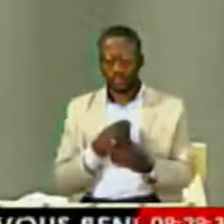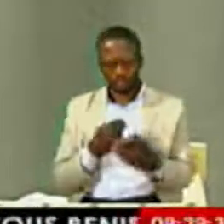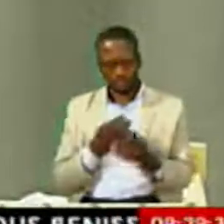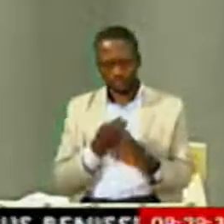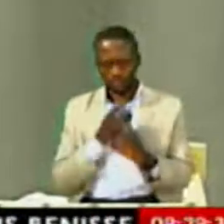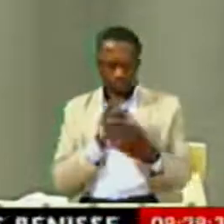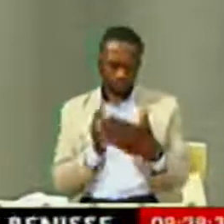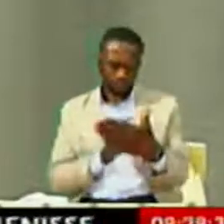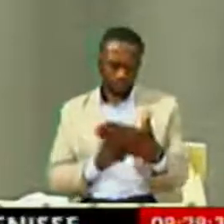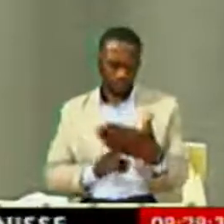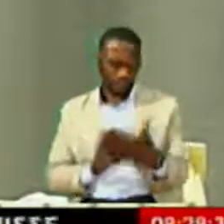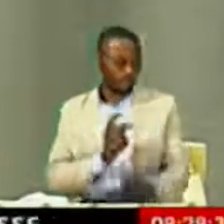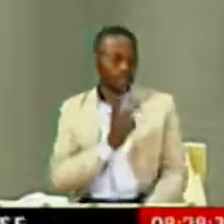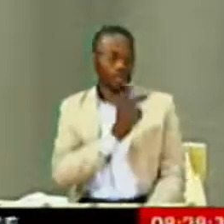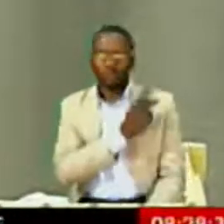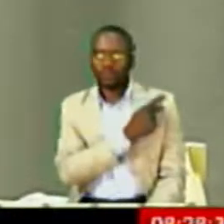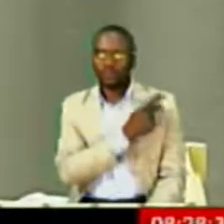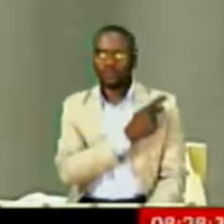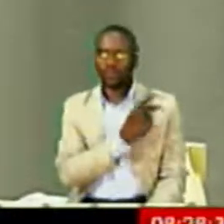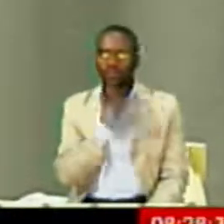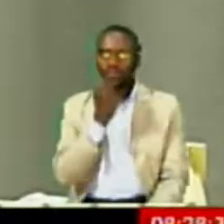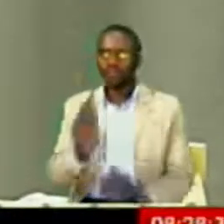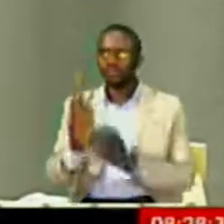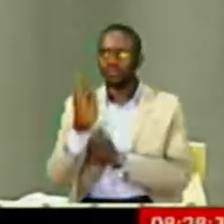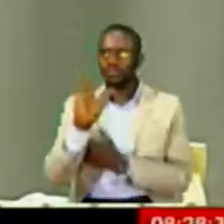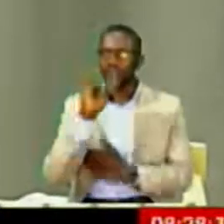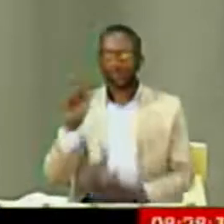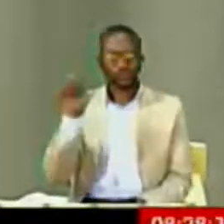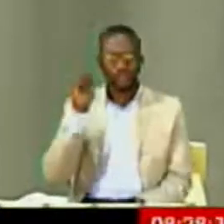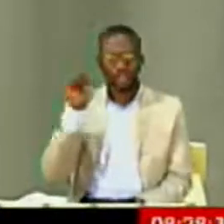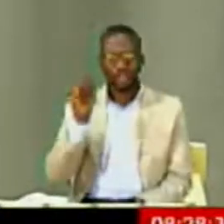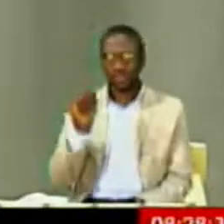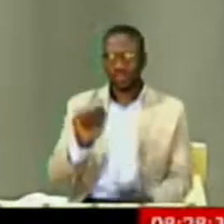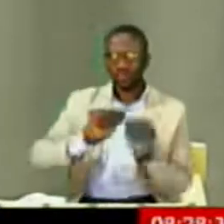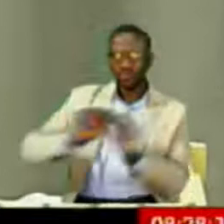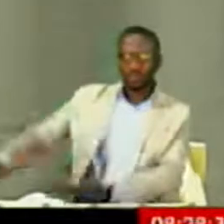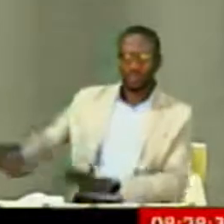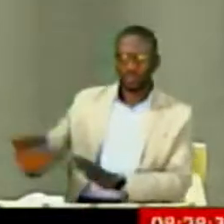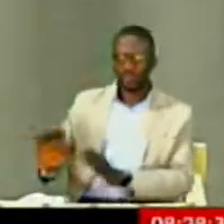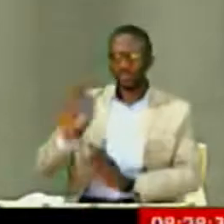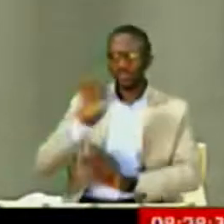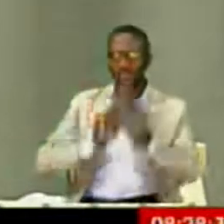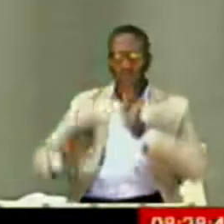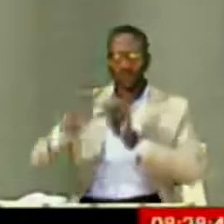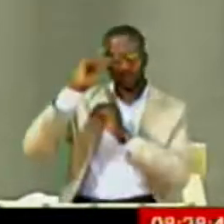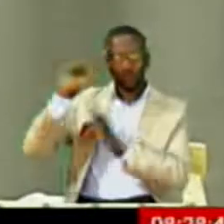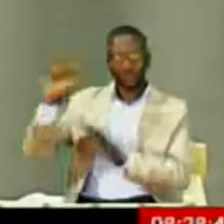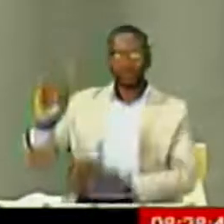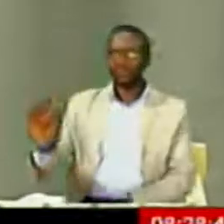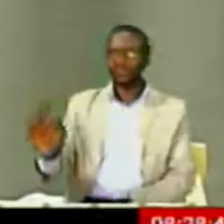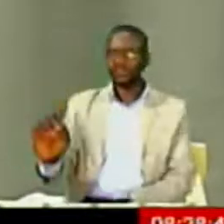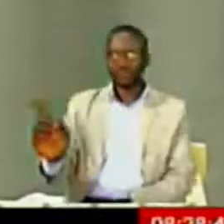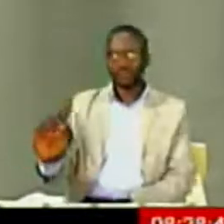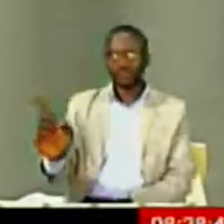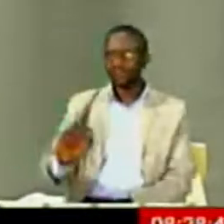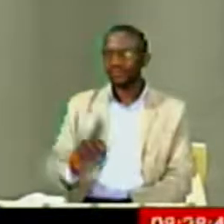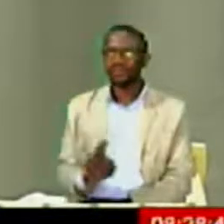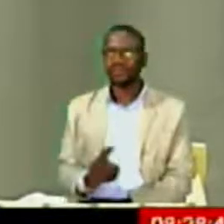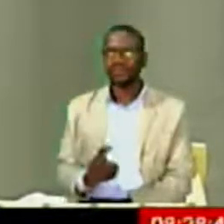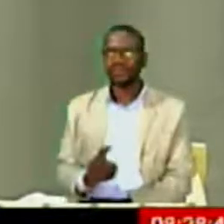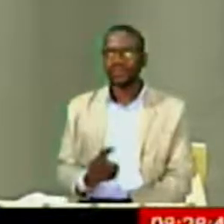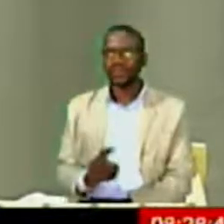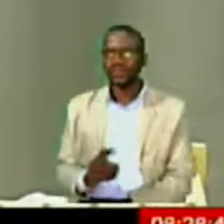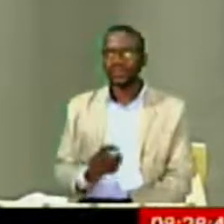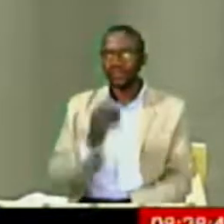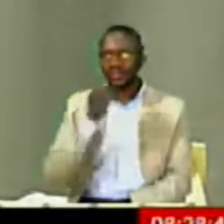just read. Paul dit, Dieu n'a pas rejeté son peuple. Paul says, God has not rejected his people. Il se met là comme un